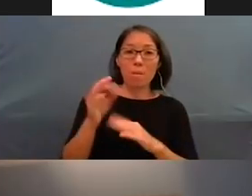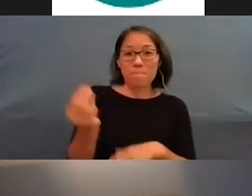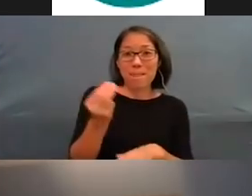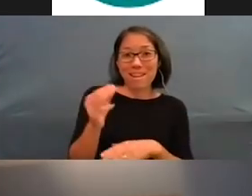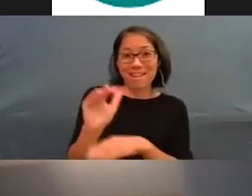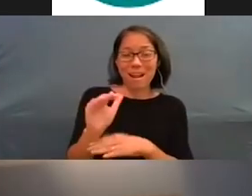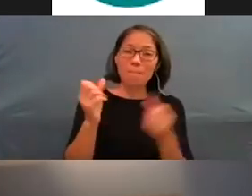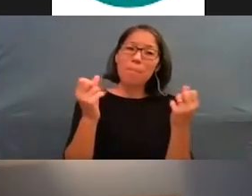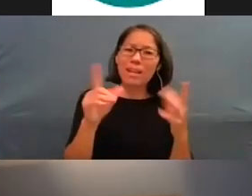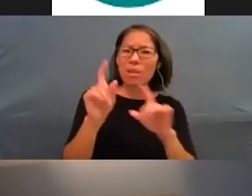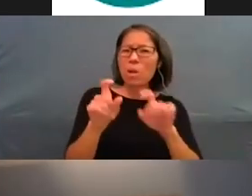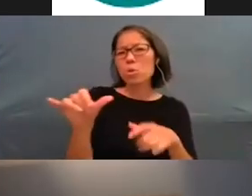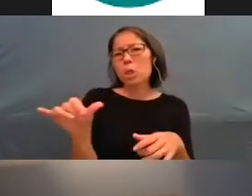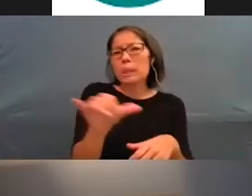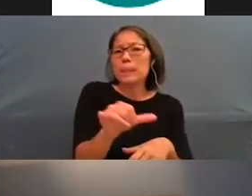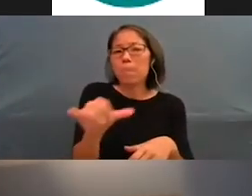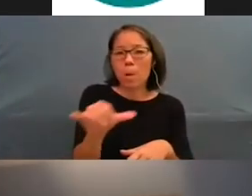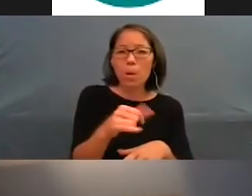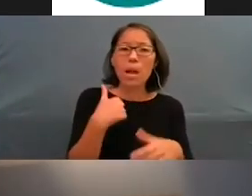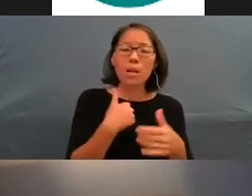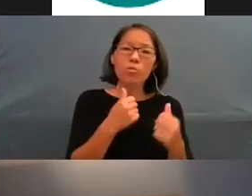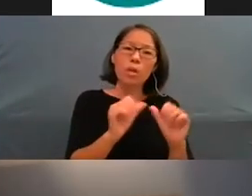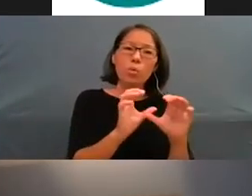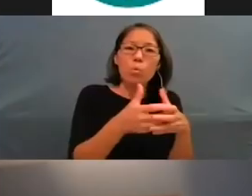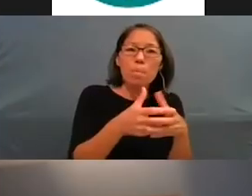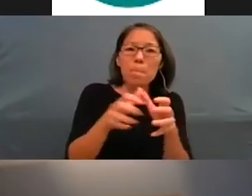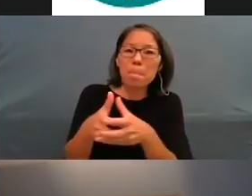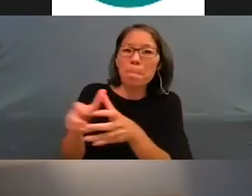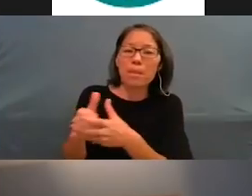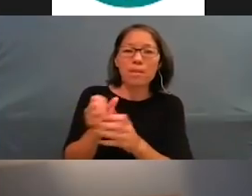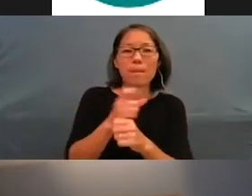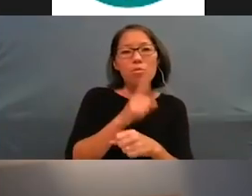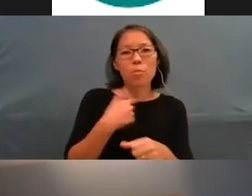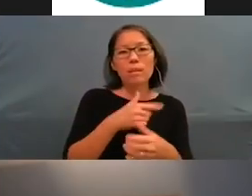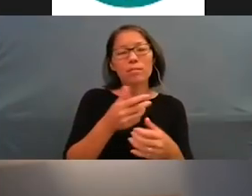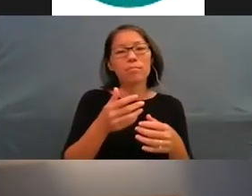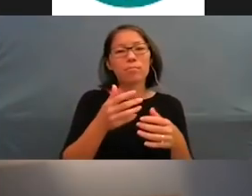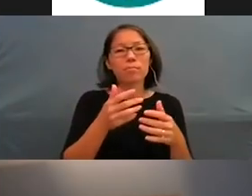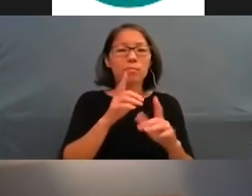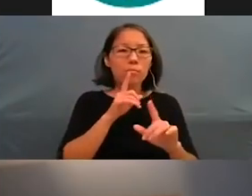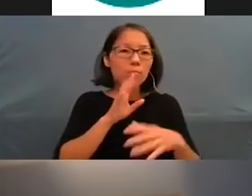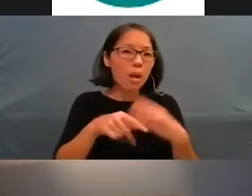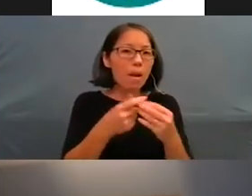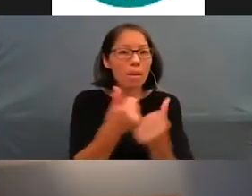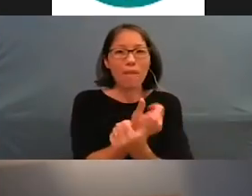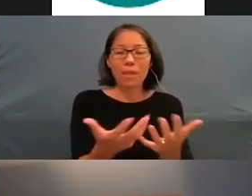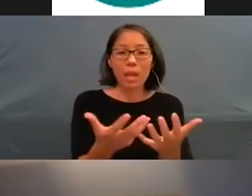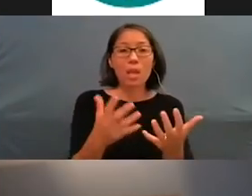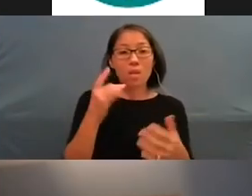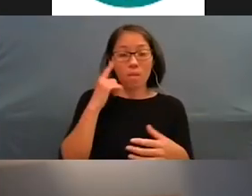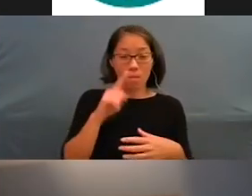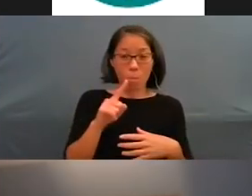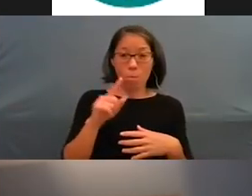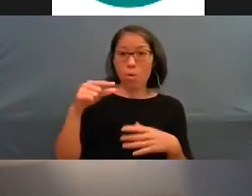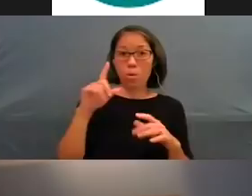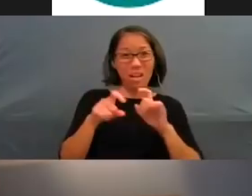so sometimes I will group them and we'll make sure that we get them answered. And for ones that we can't get to, we are recording all of those, and we're going to use